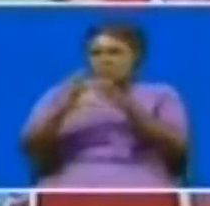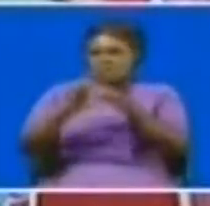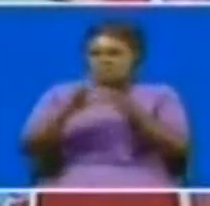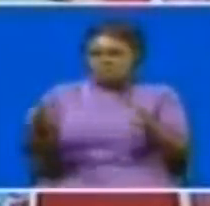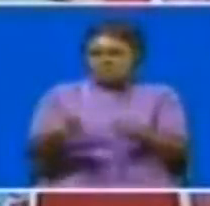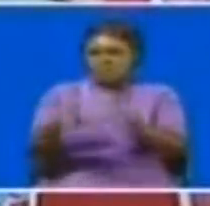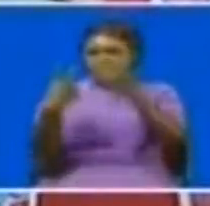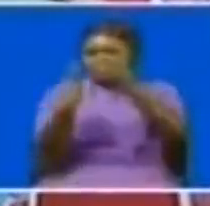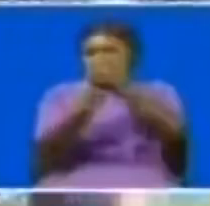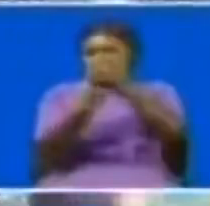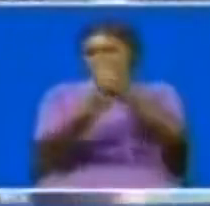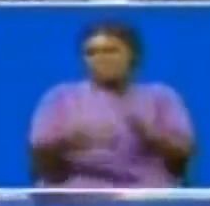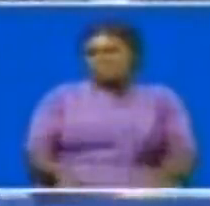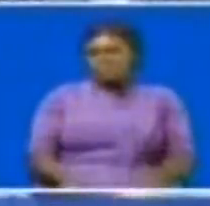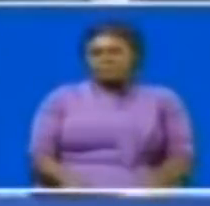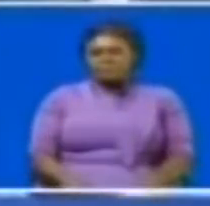partners.